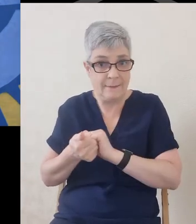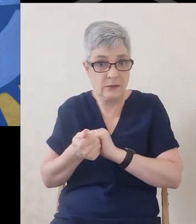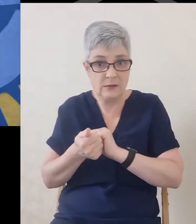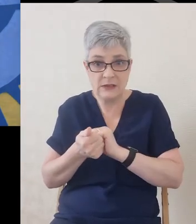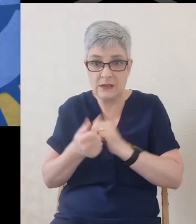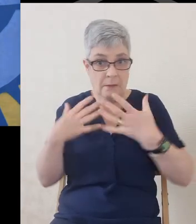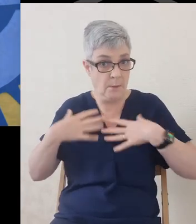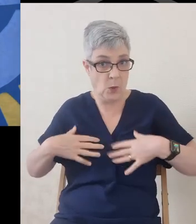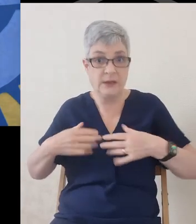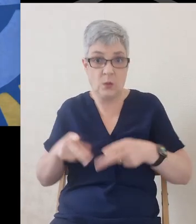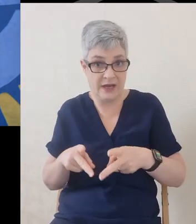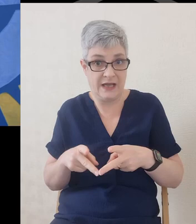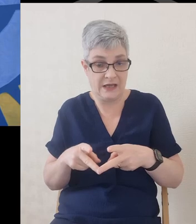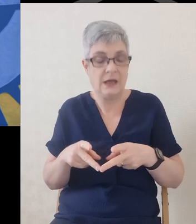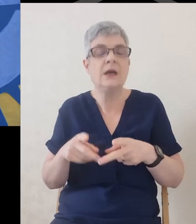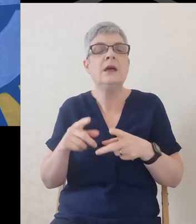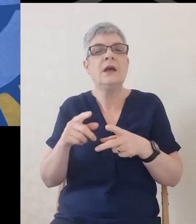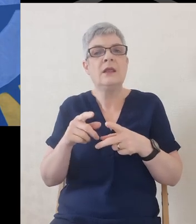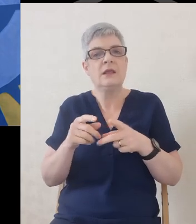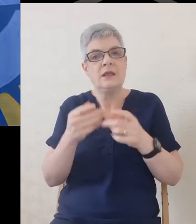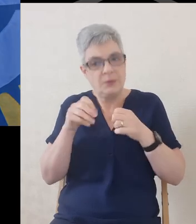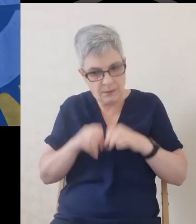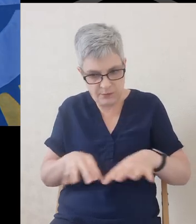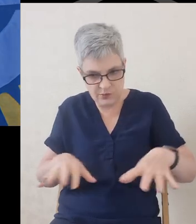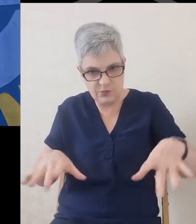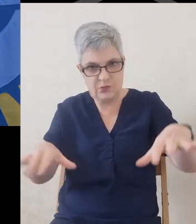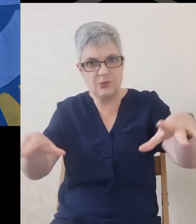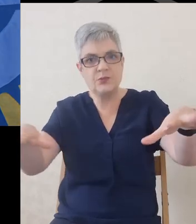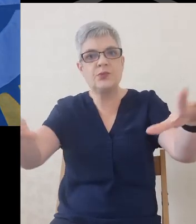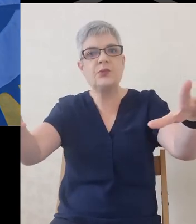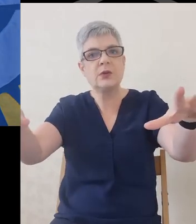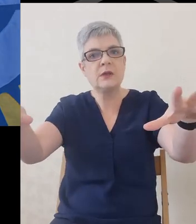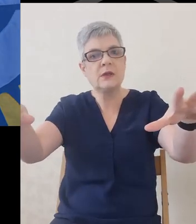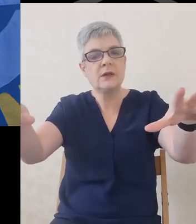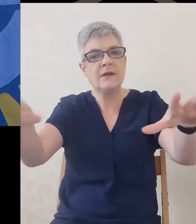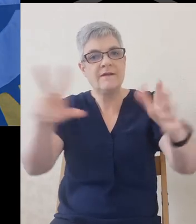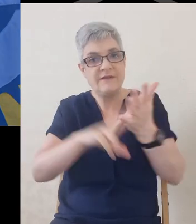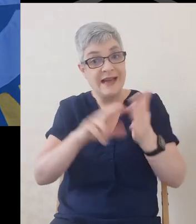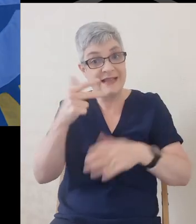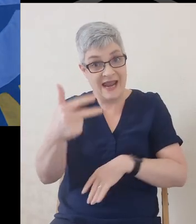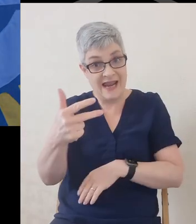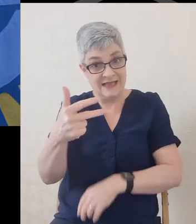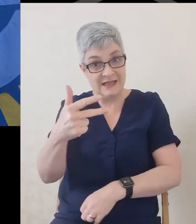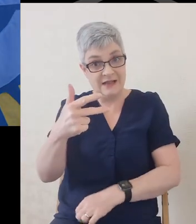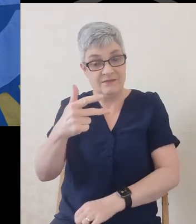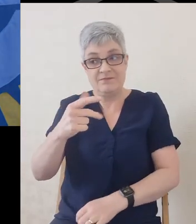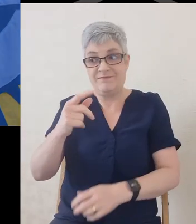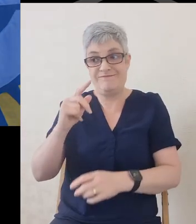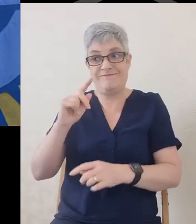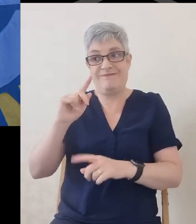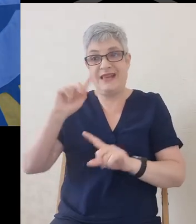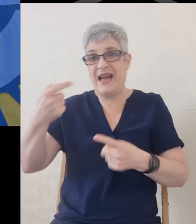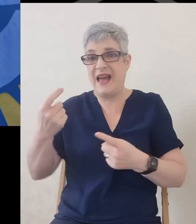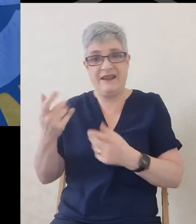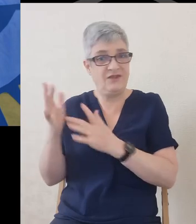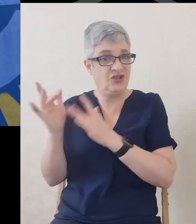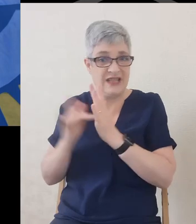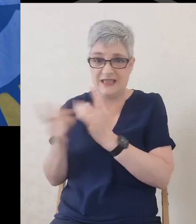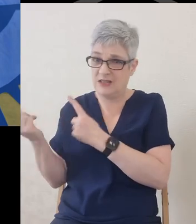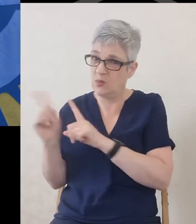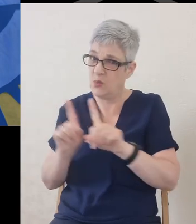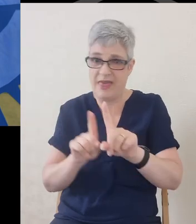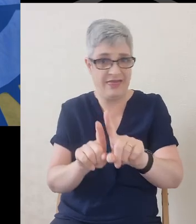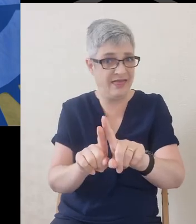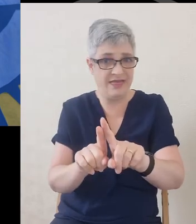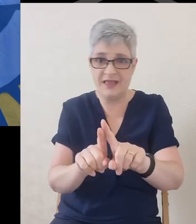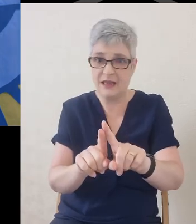form. They were to go to the ends of the earth, verse 8. And clearly they couldn't do that and have Jesus with them in bodily